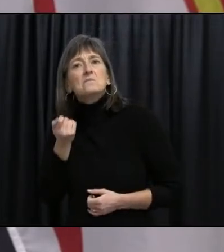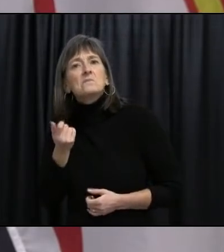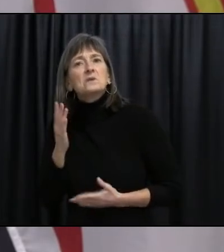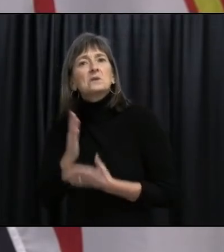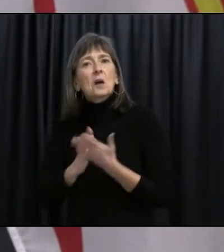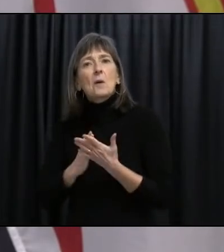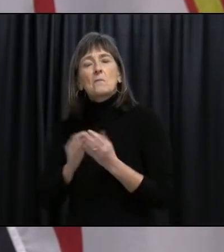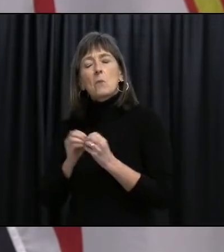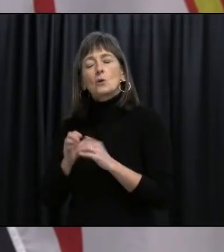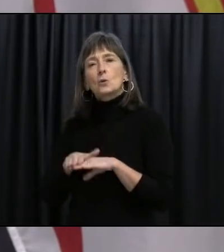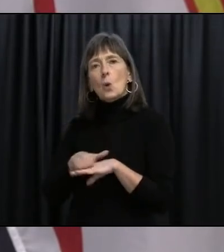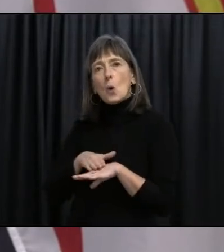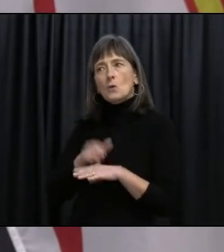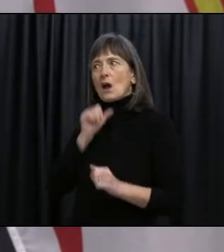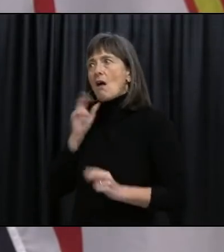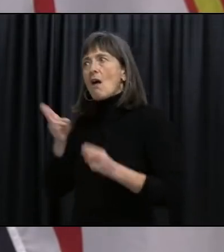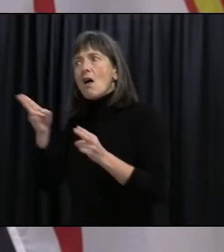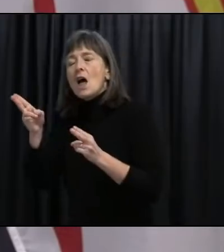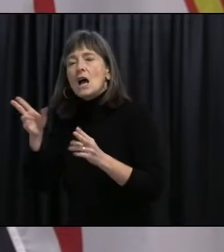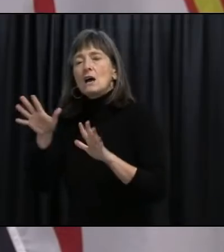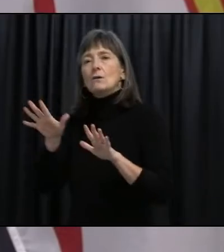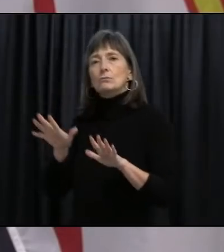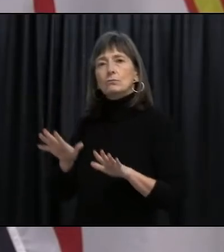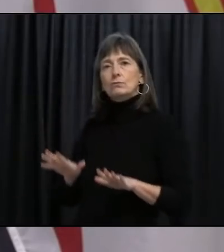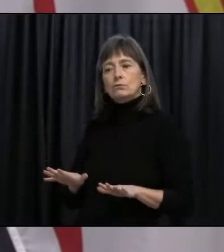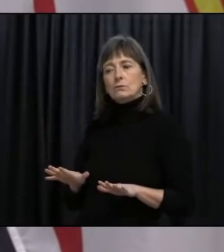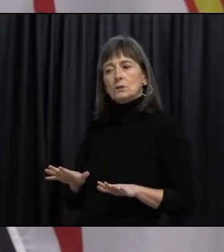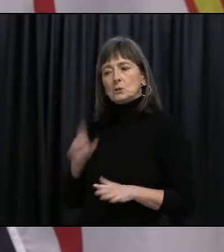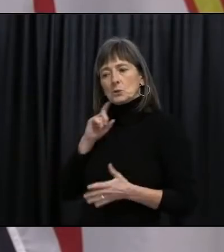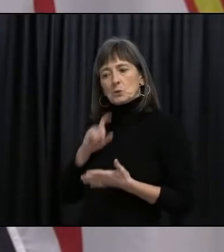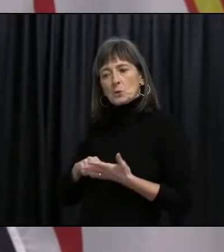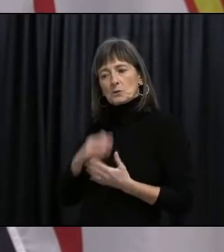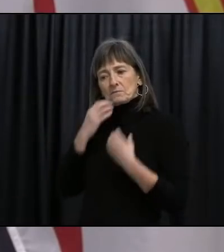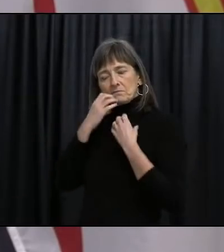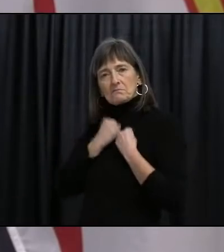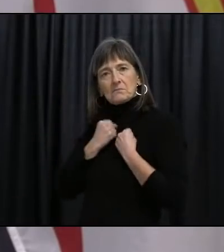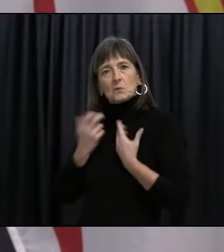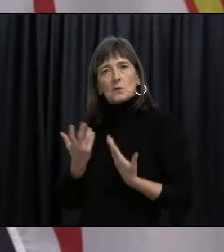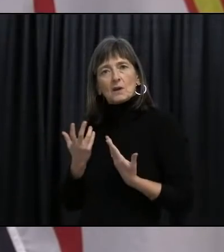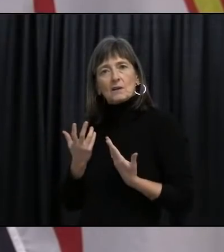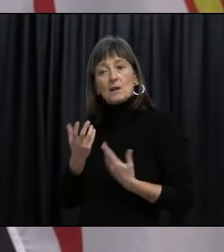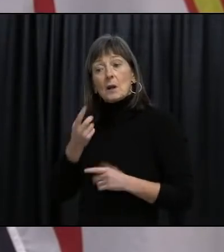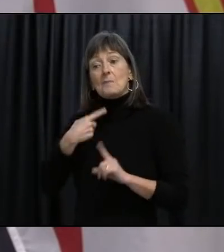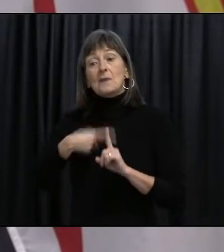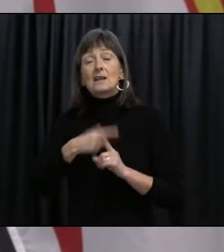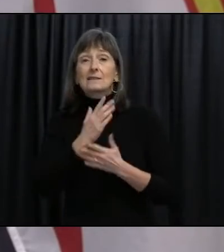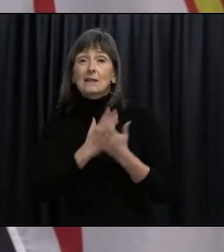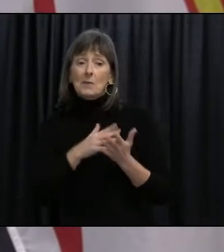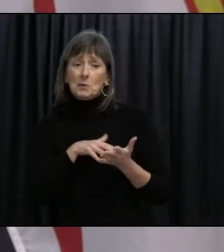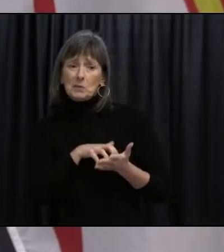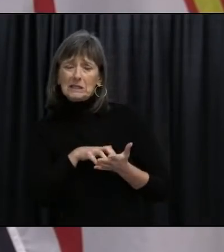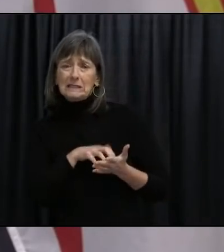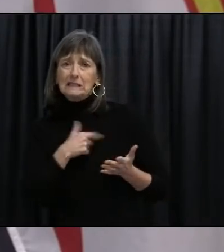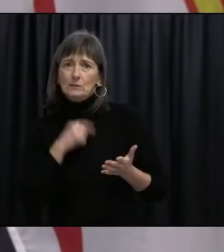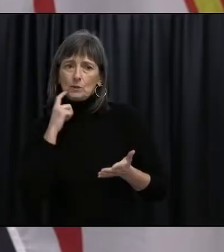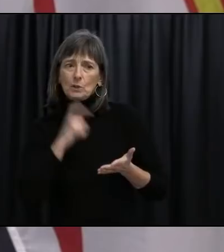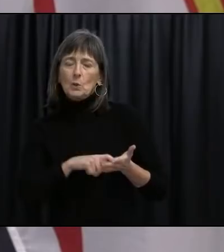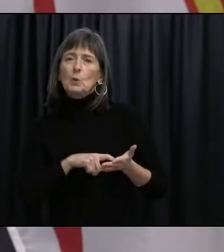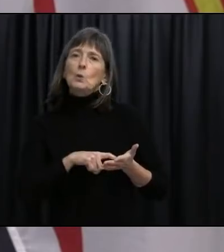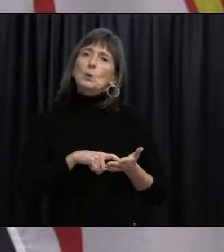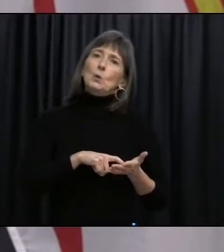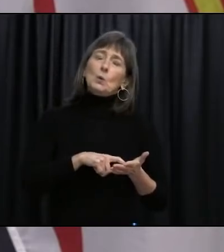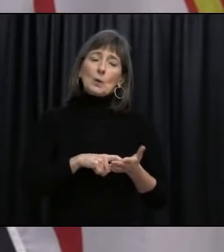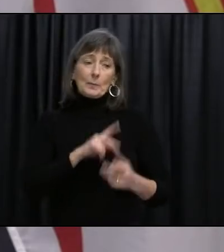slow down. It also exposed our vulnerabilities, whether they be personal or societal. These were challenges that required us to